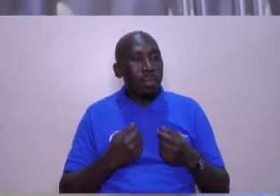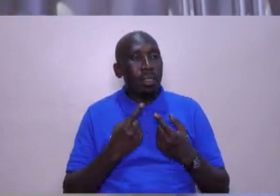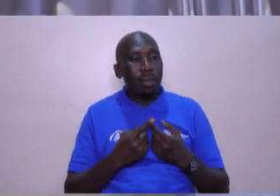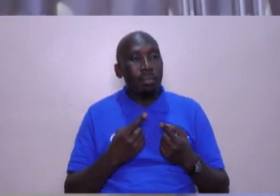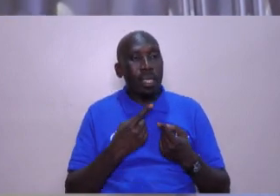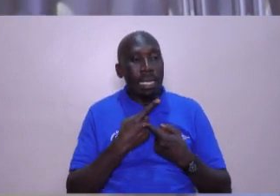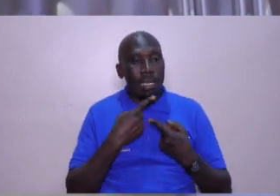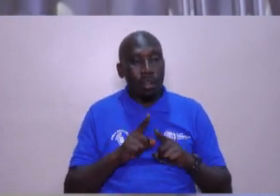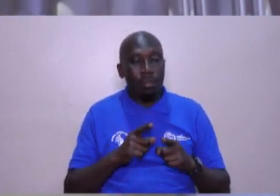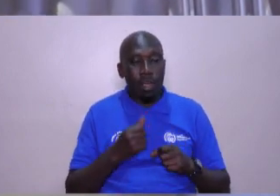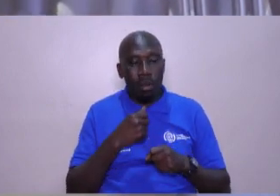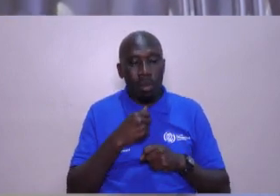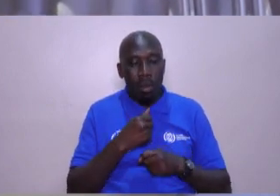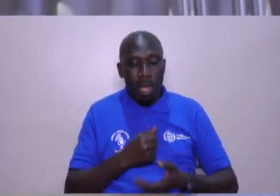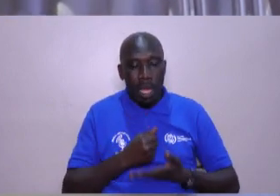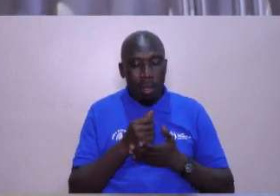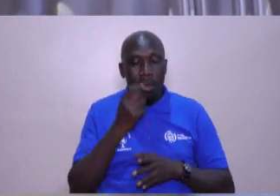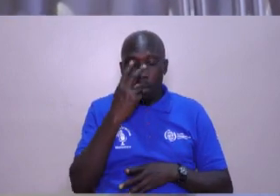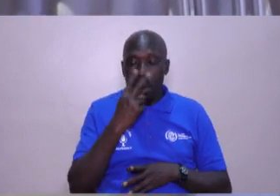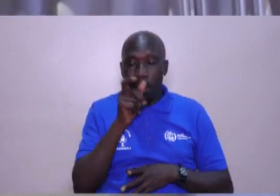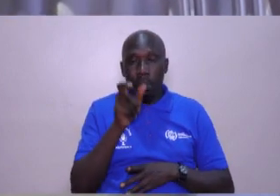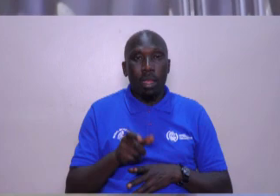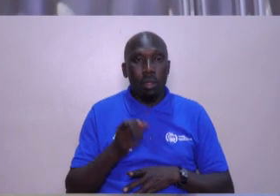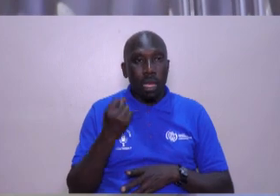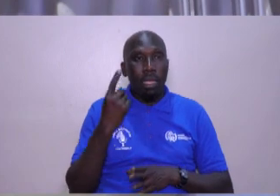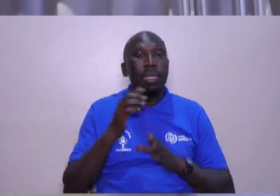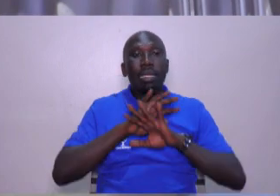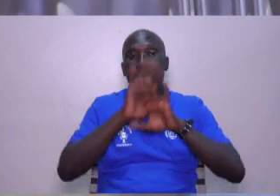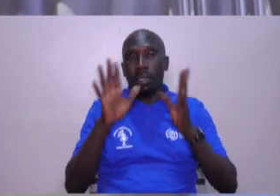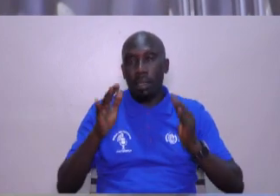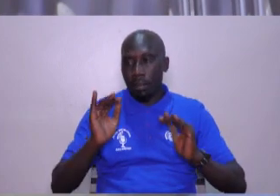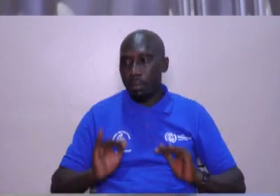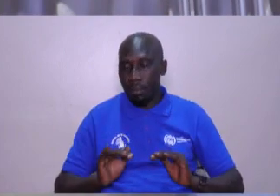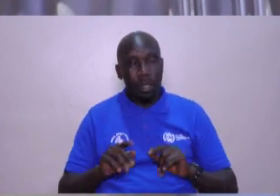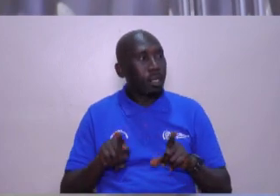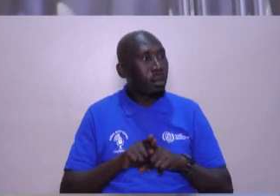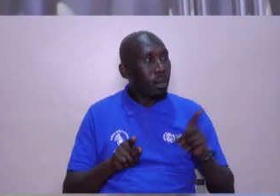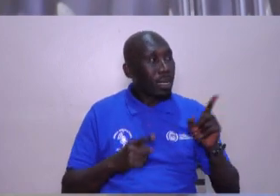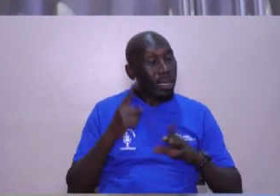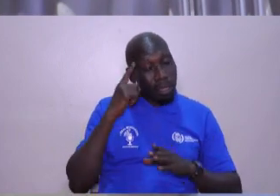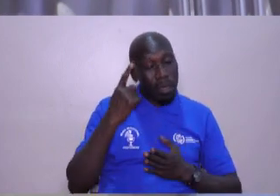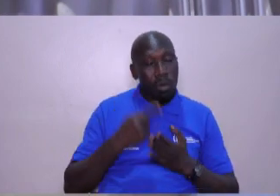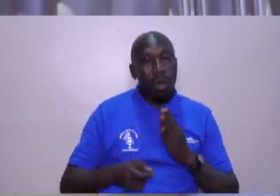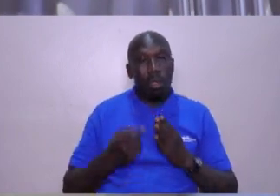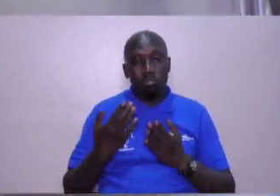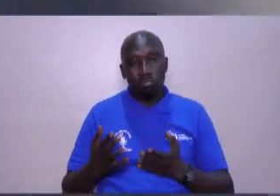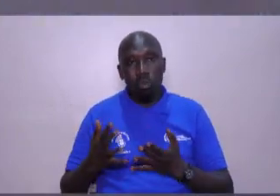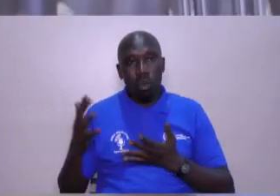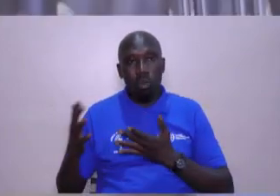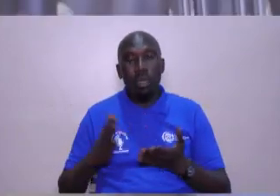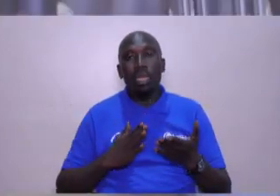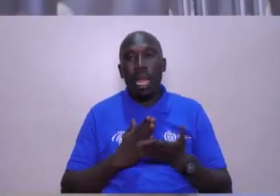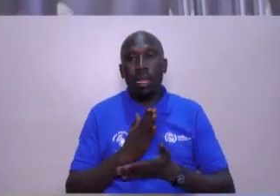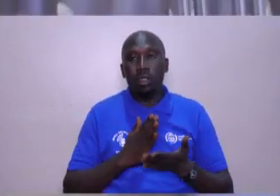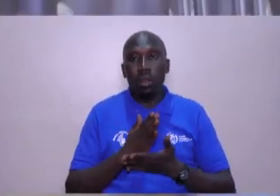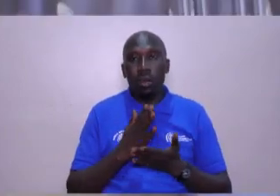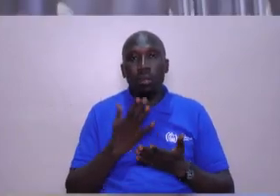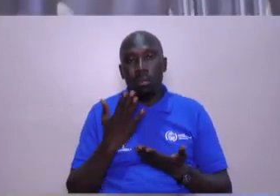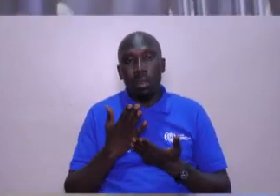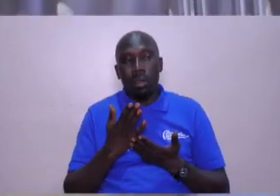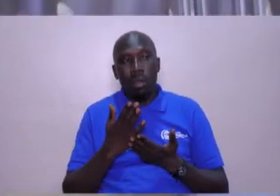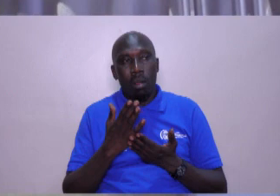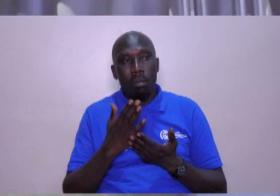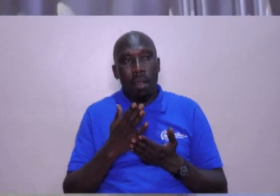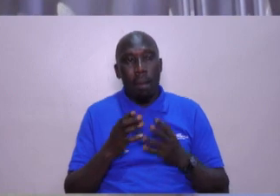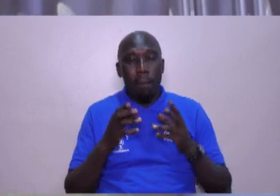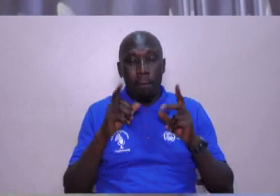make the blind person understand better. Yeah. And I think that is what is going to bring out the actual animation in the way it's